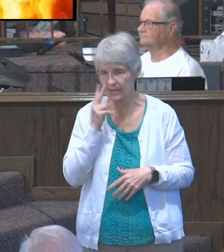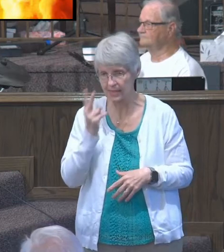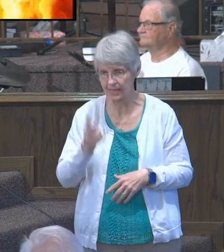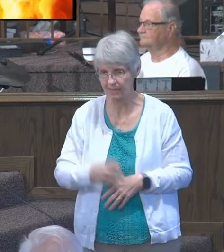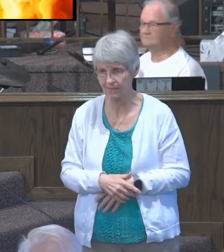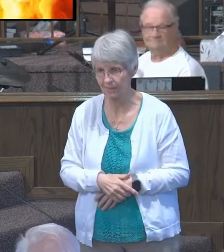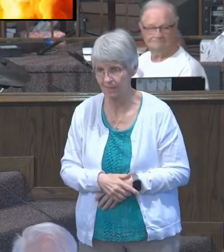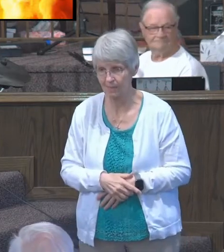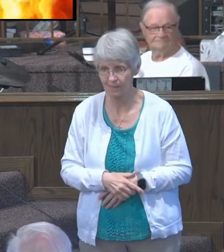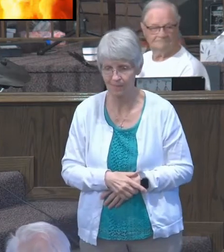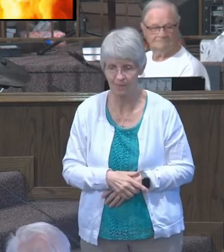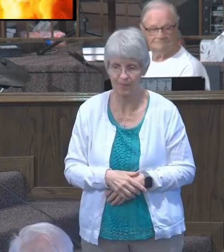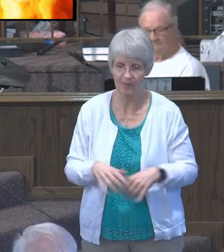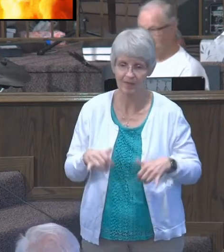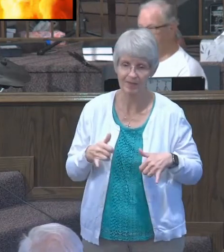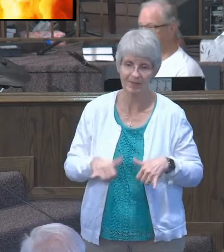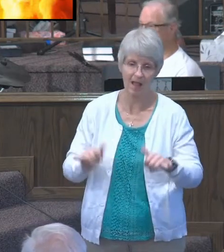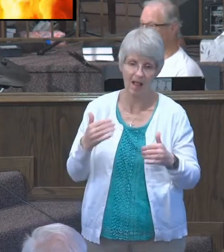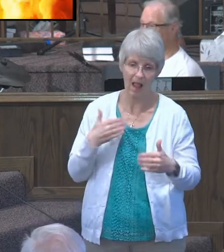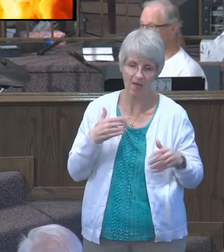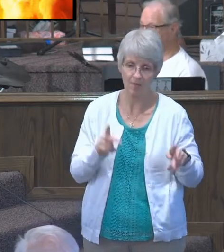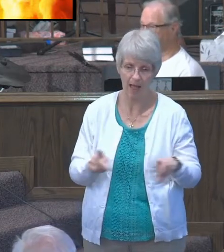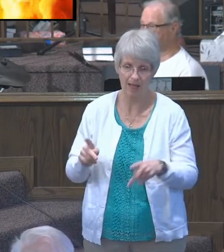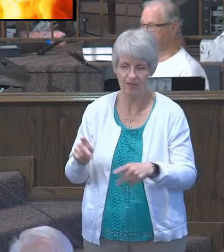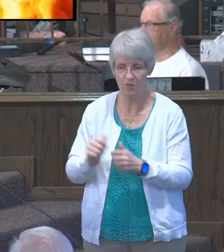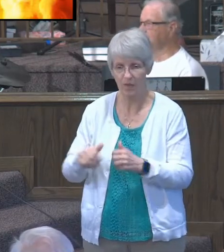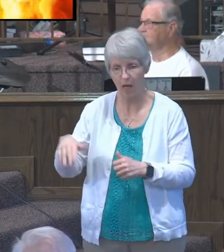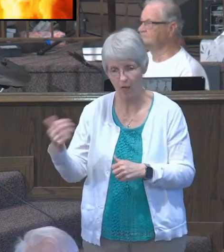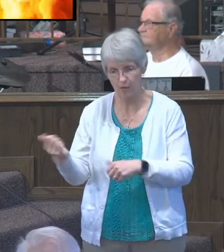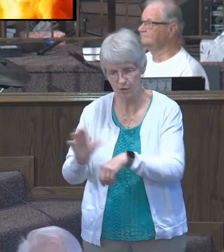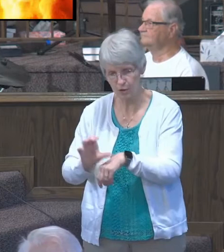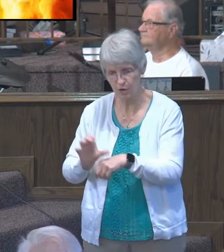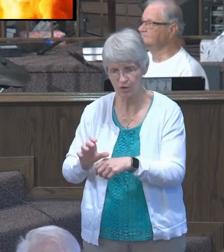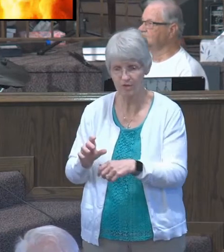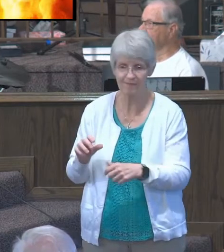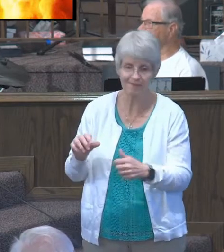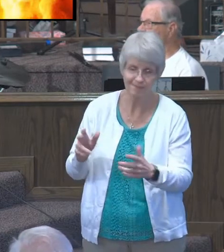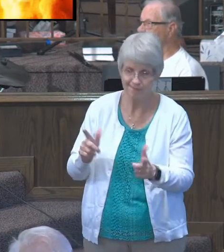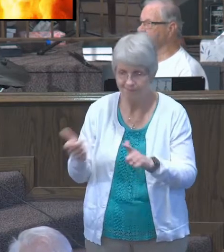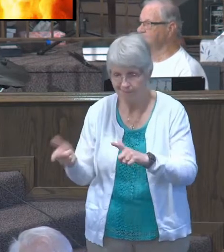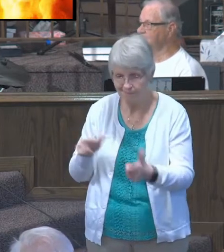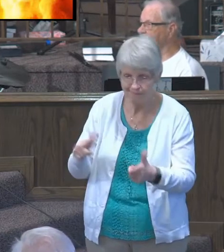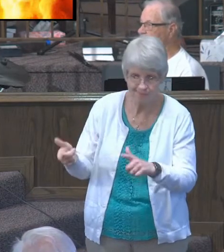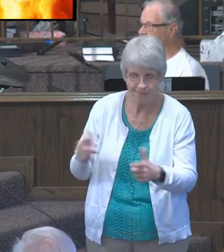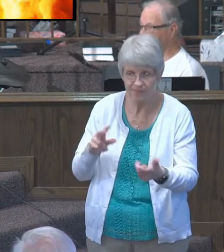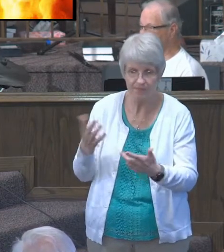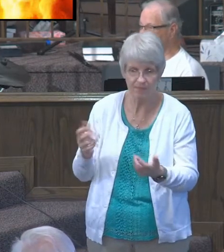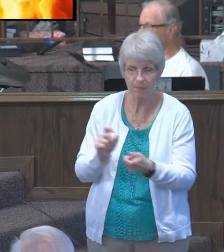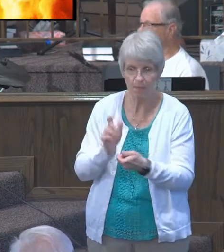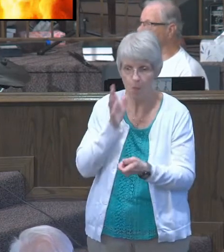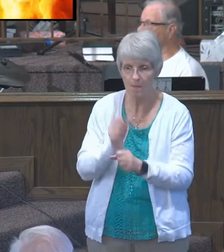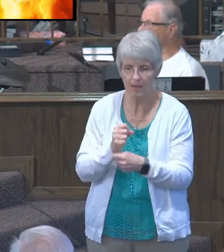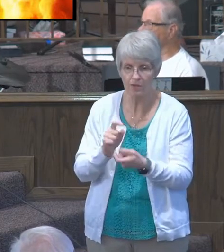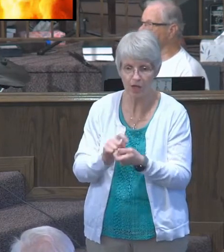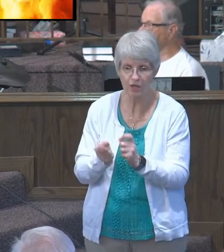We have just some things that we need to work out continued on our end and here. And so we just want you to know